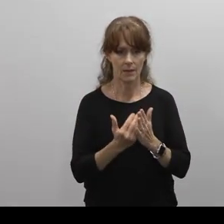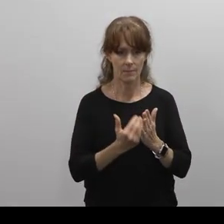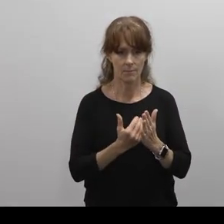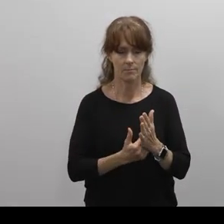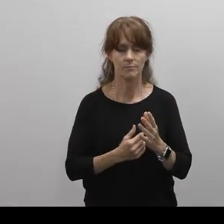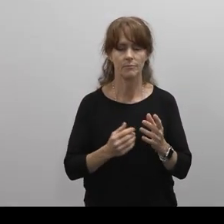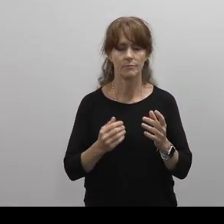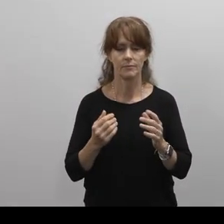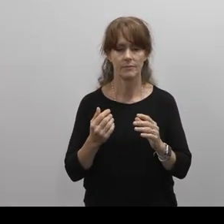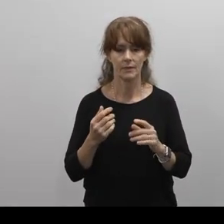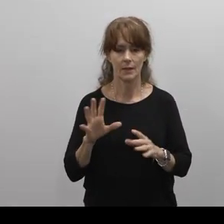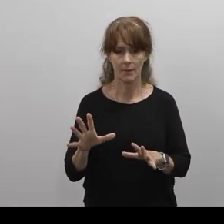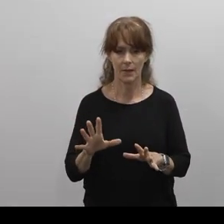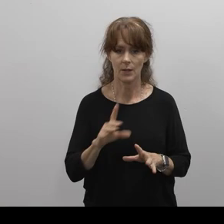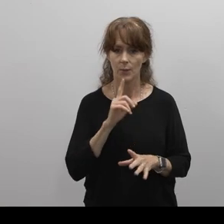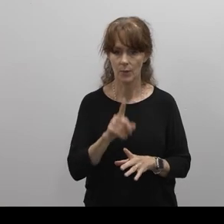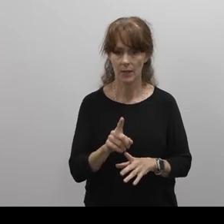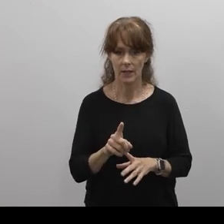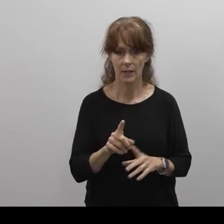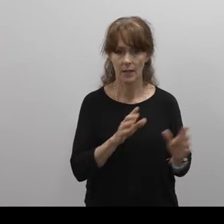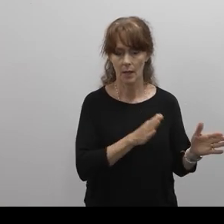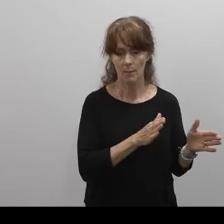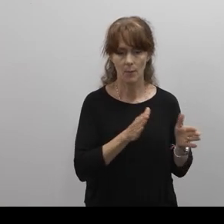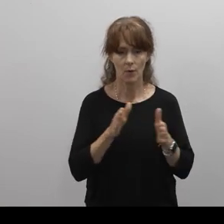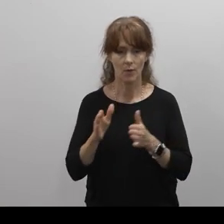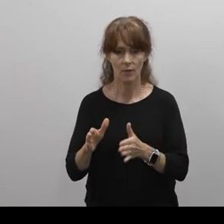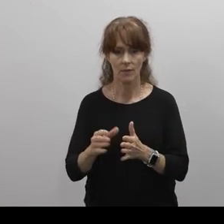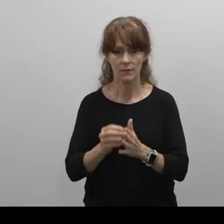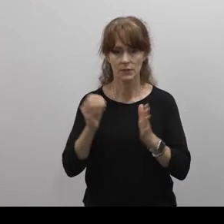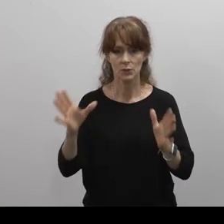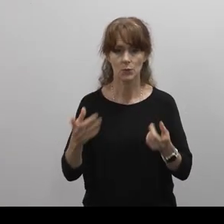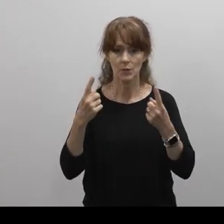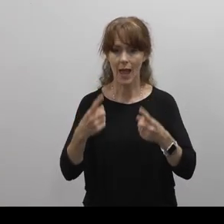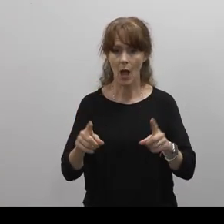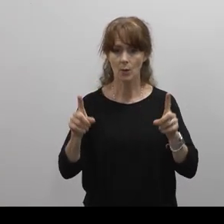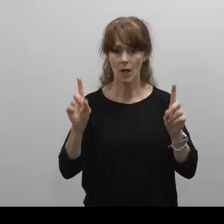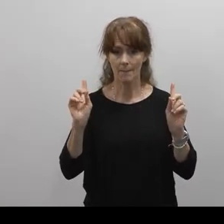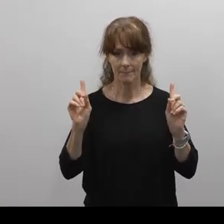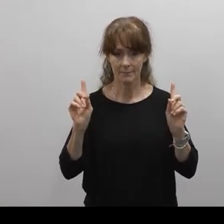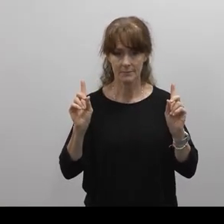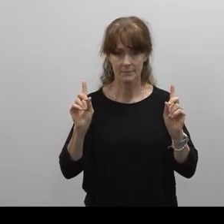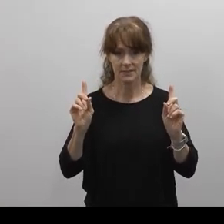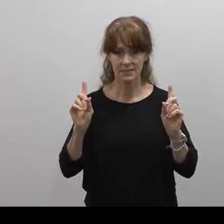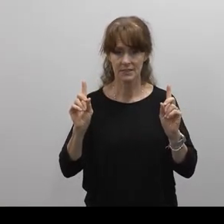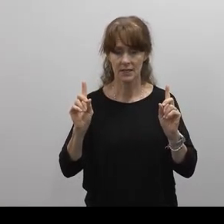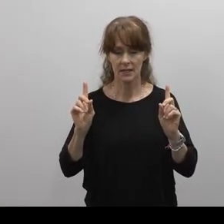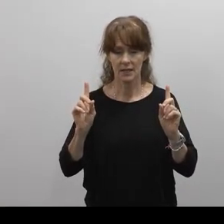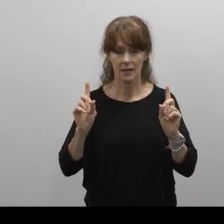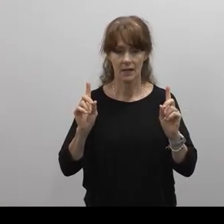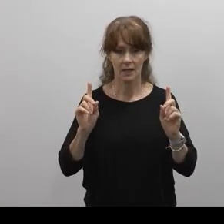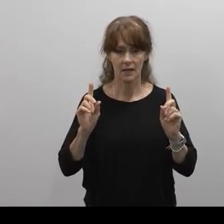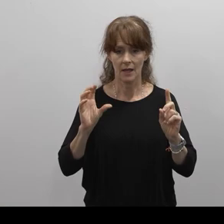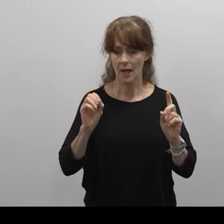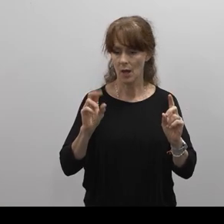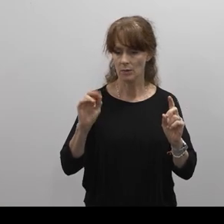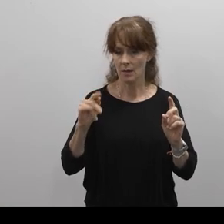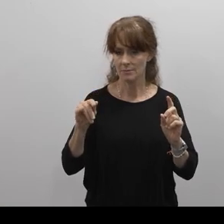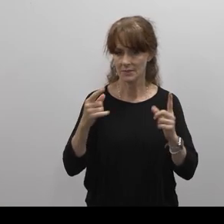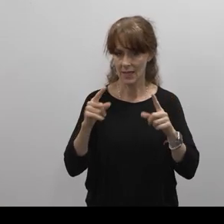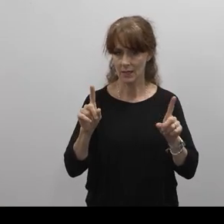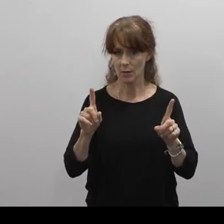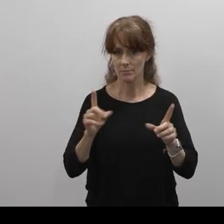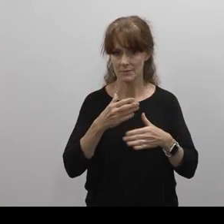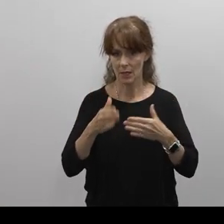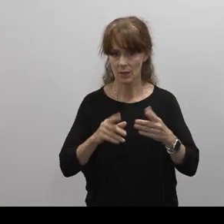But in essence, moving towards a student outcome focused agenda is a prioritization of time spent